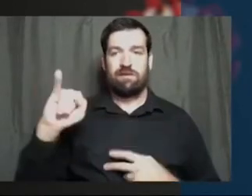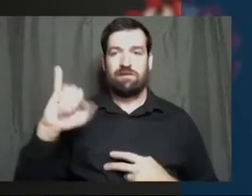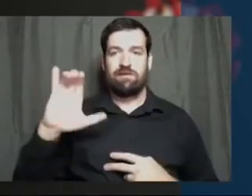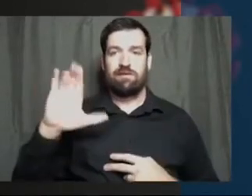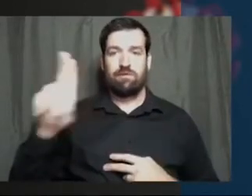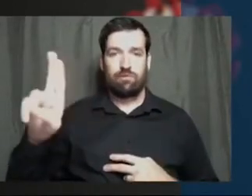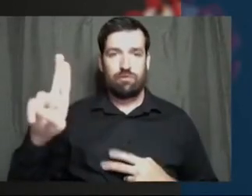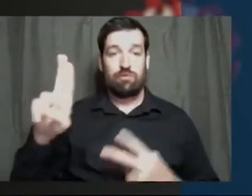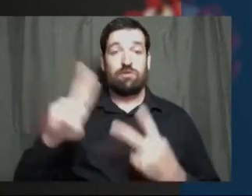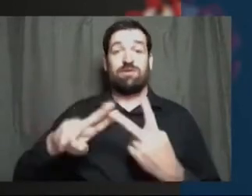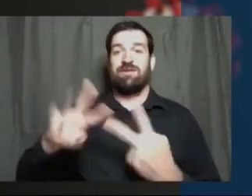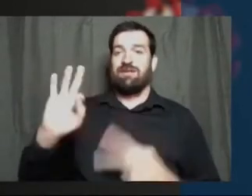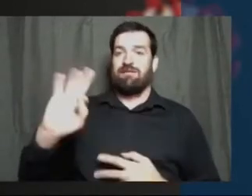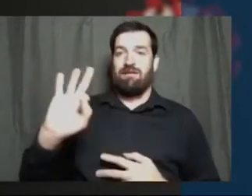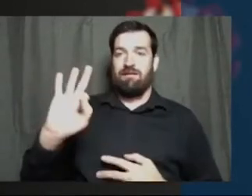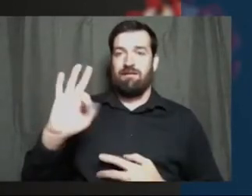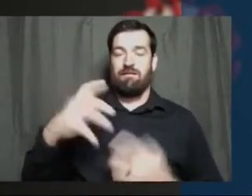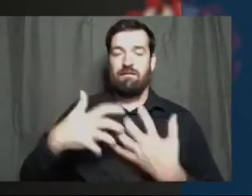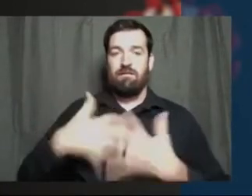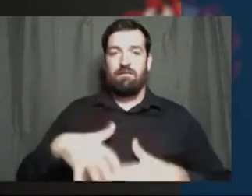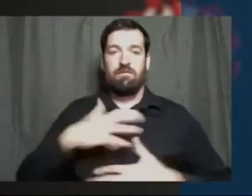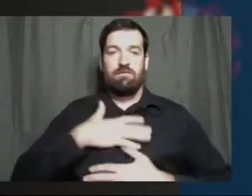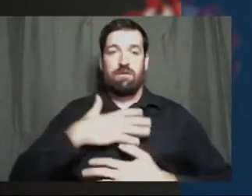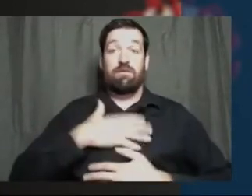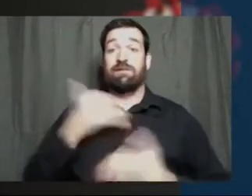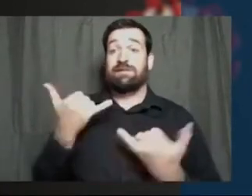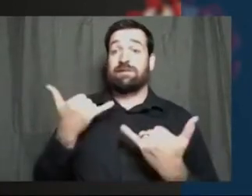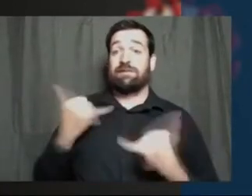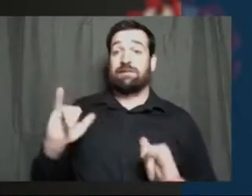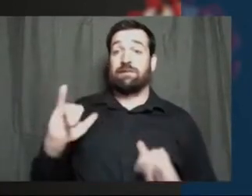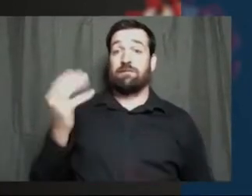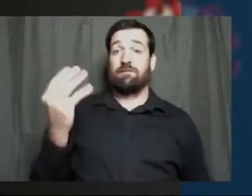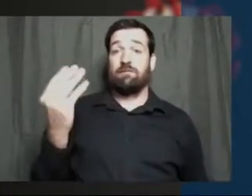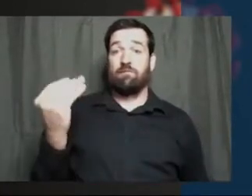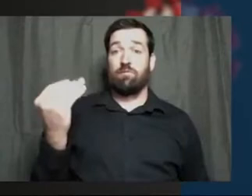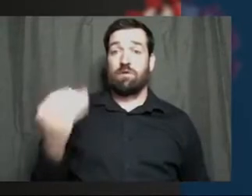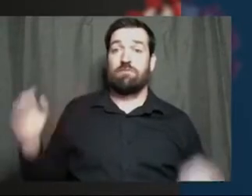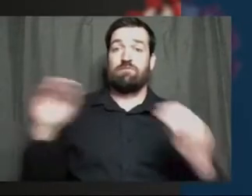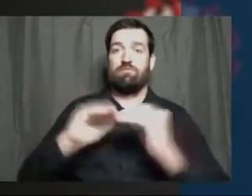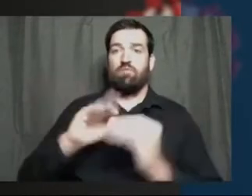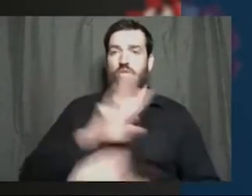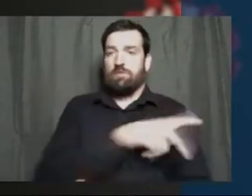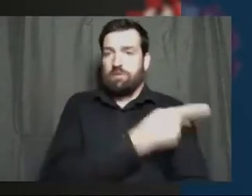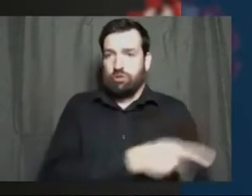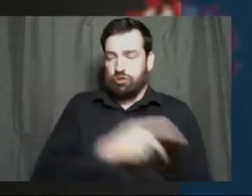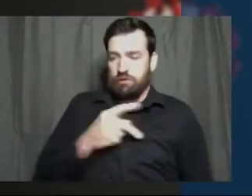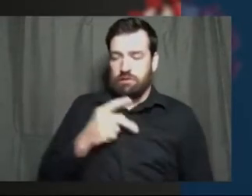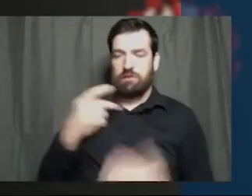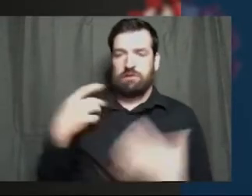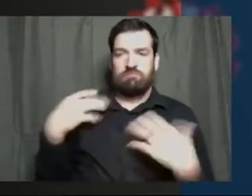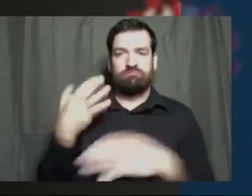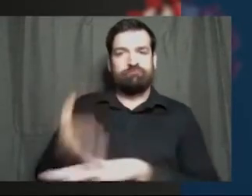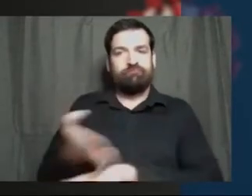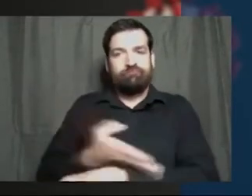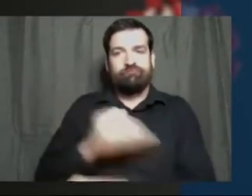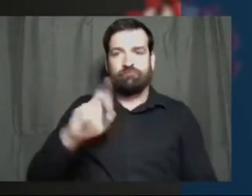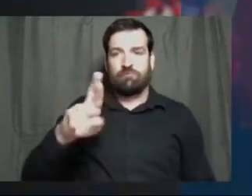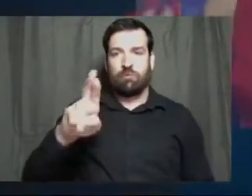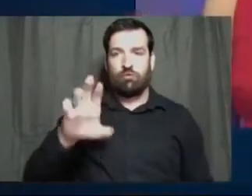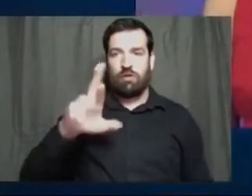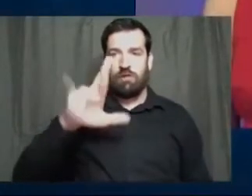the ventilator. We still have 14 additional patients in that recovery period, but certainly our active infections are